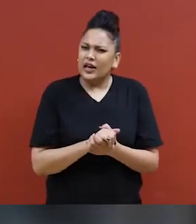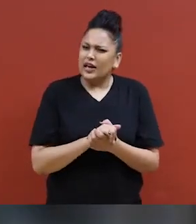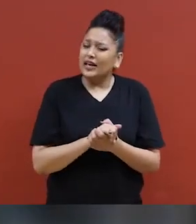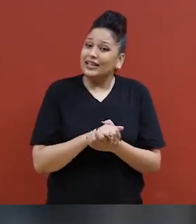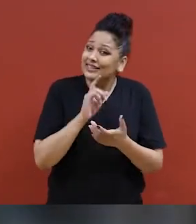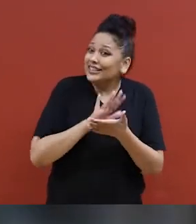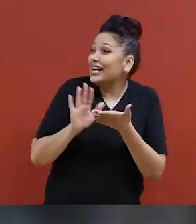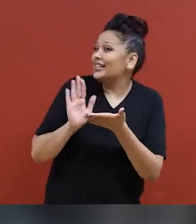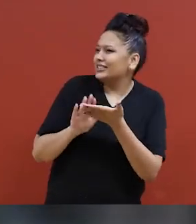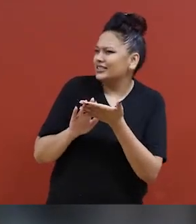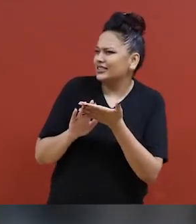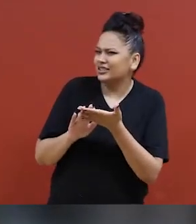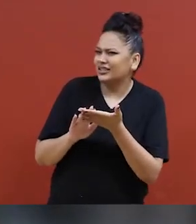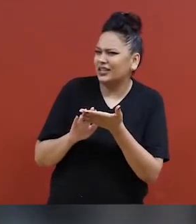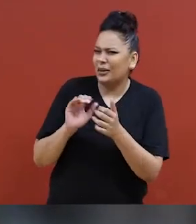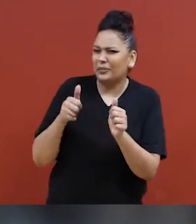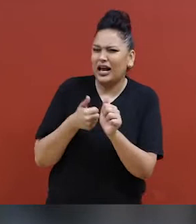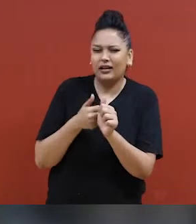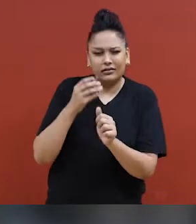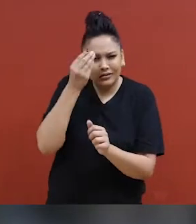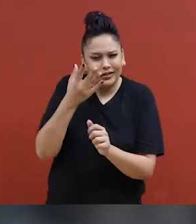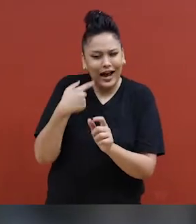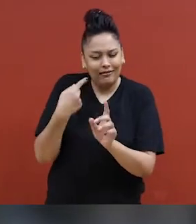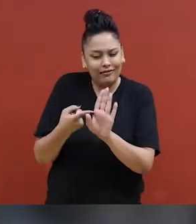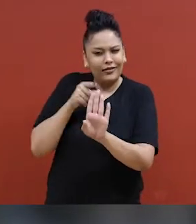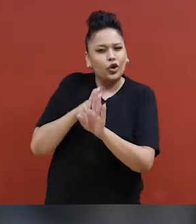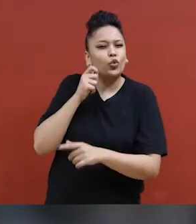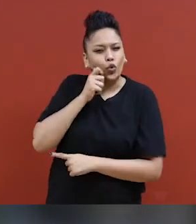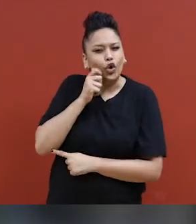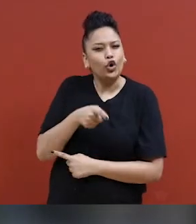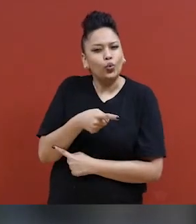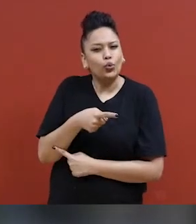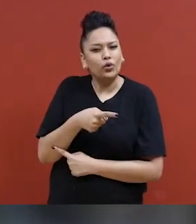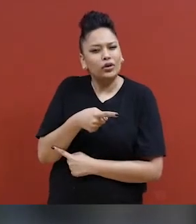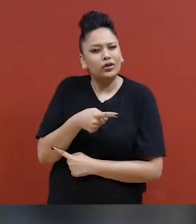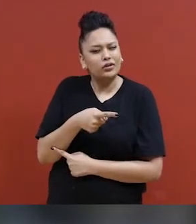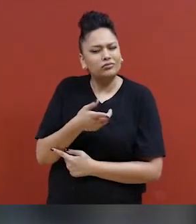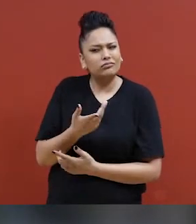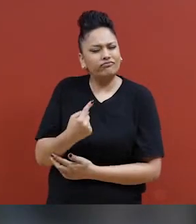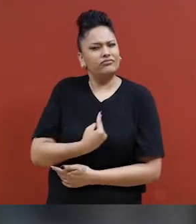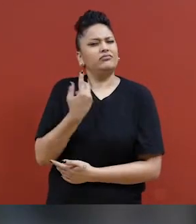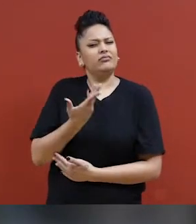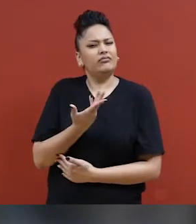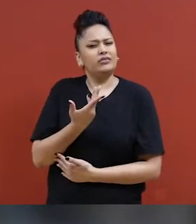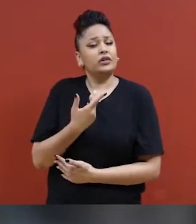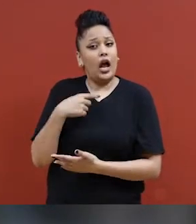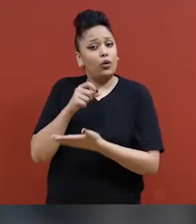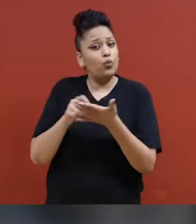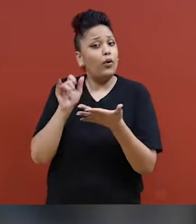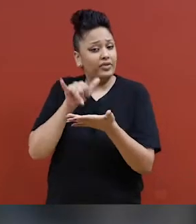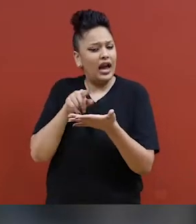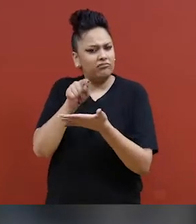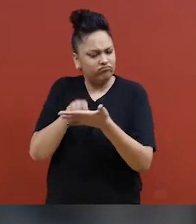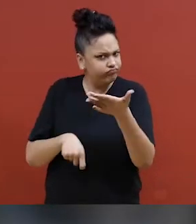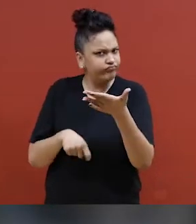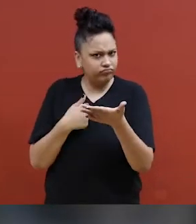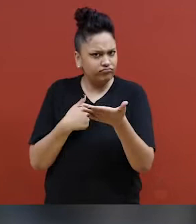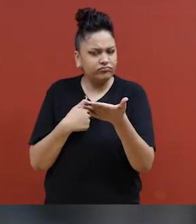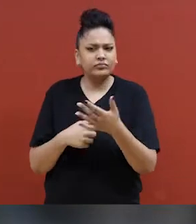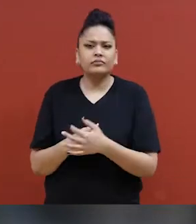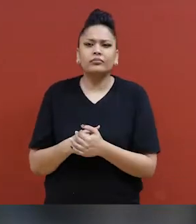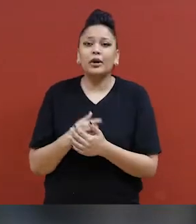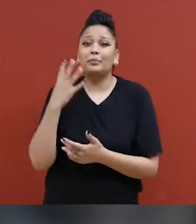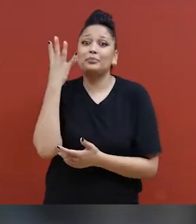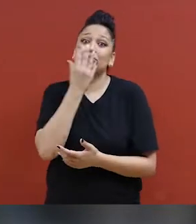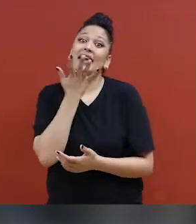backhanded compliment. So I don't know why that sticks out to me. I've actually written like an article about it because it's